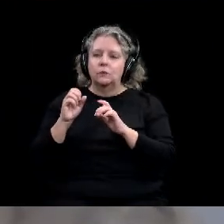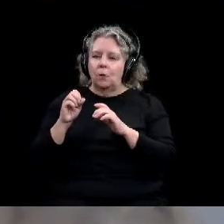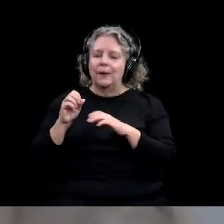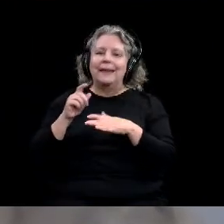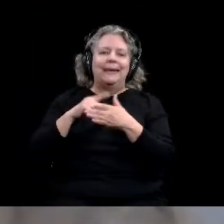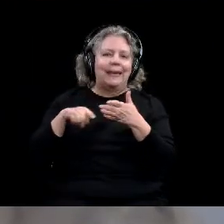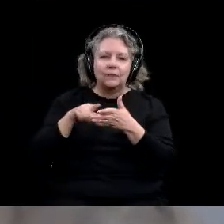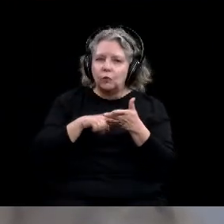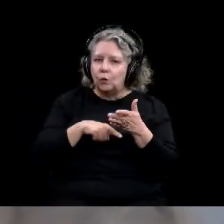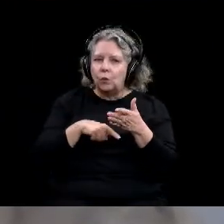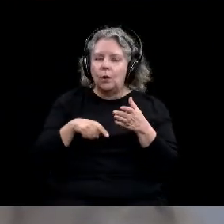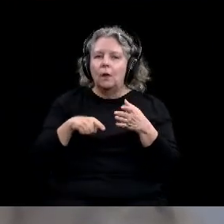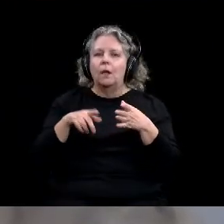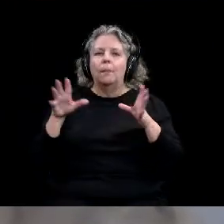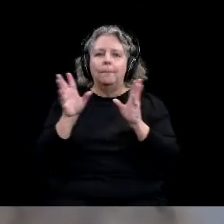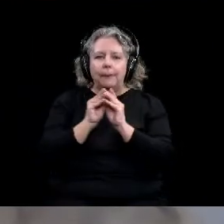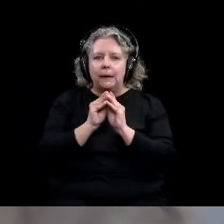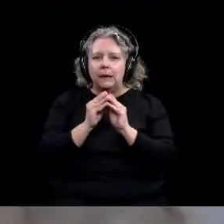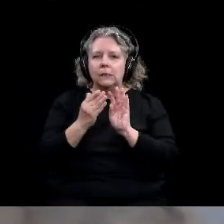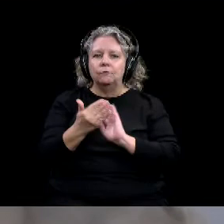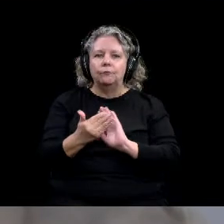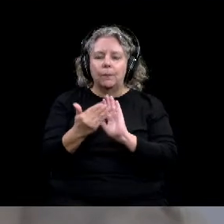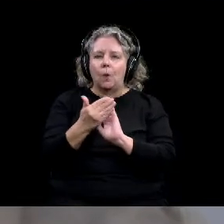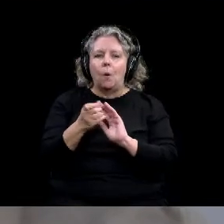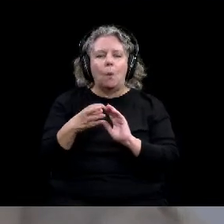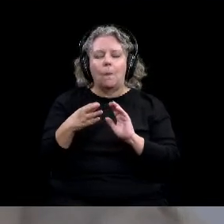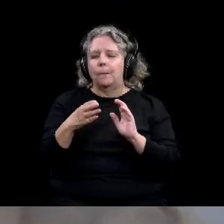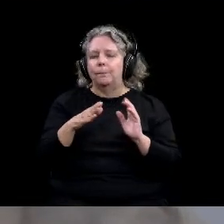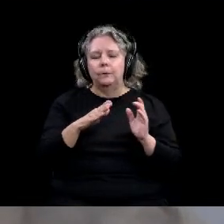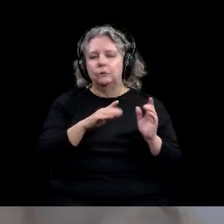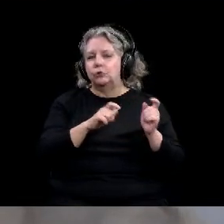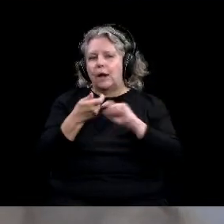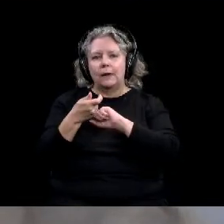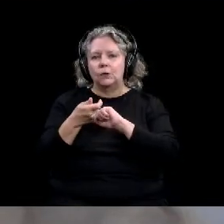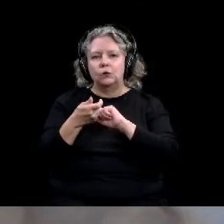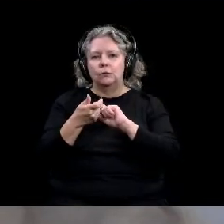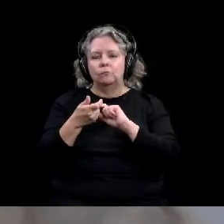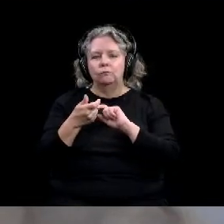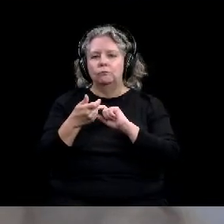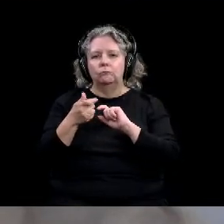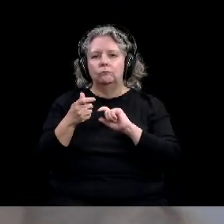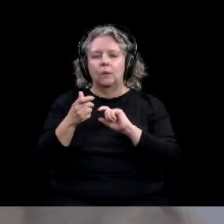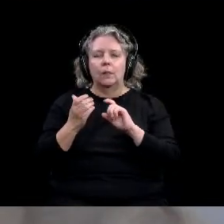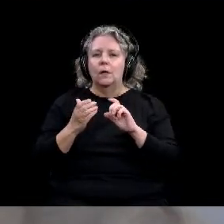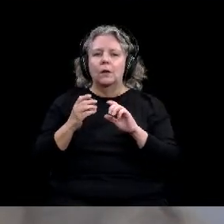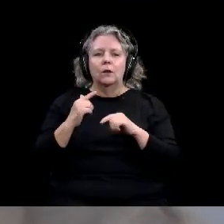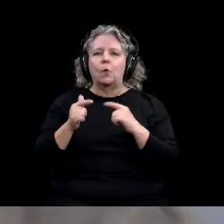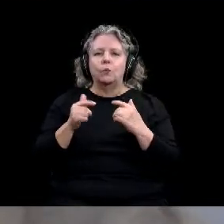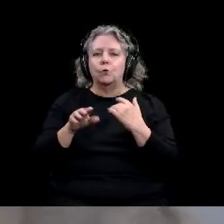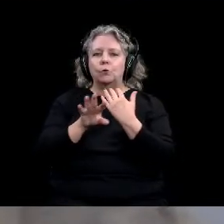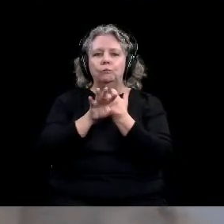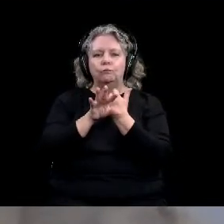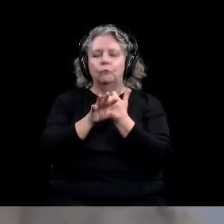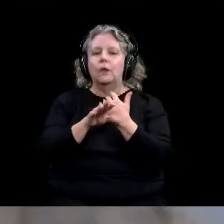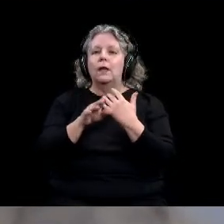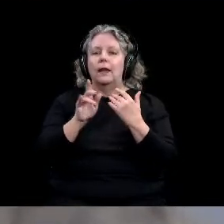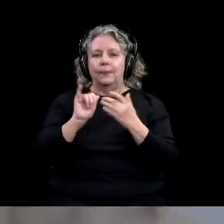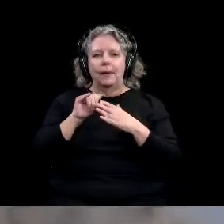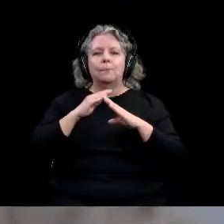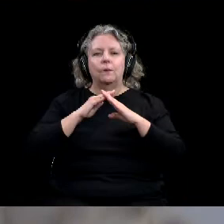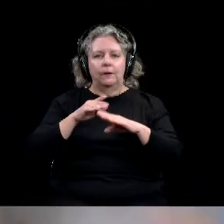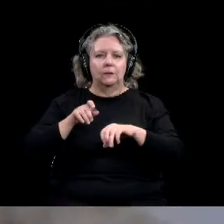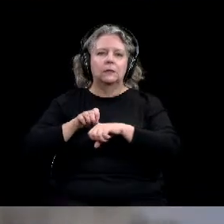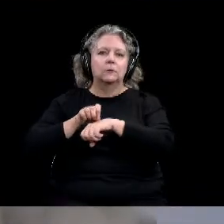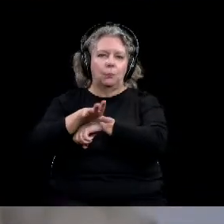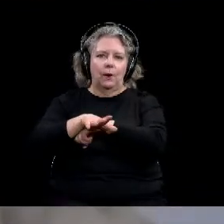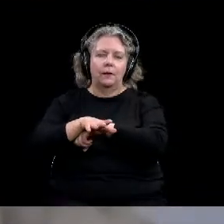able to keep from spreading the virus. So look forward to hearing the other panelists make their presentations. Thank